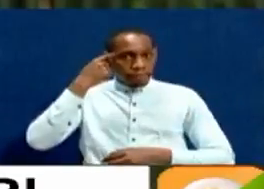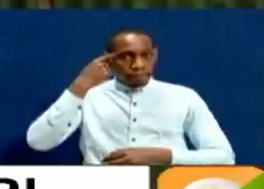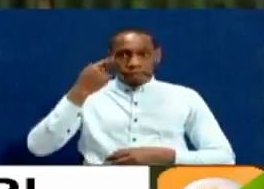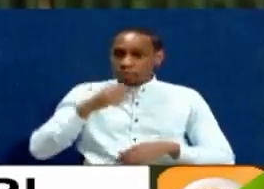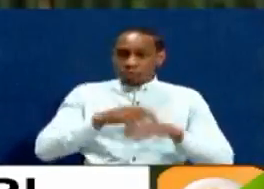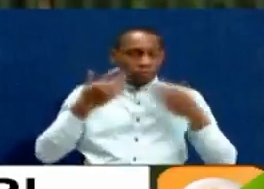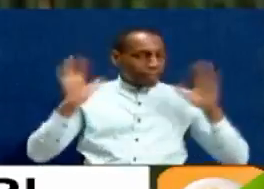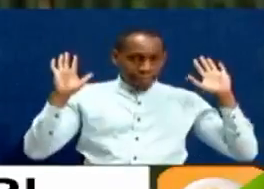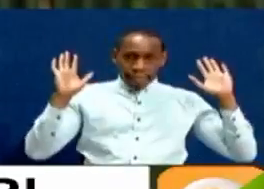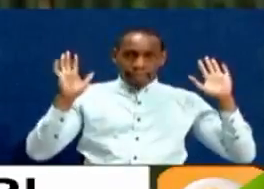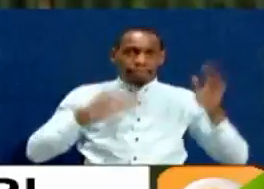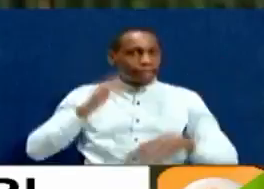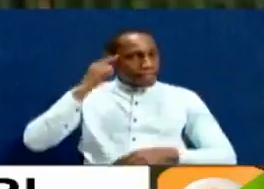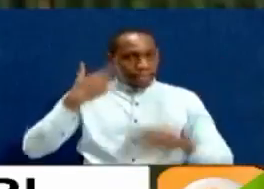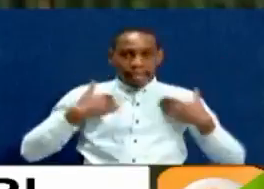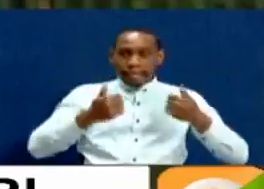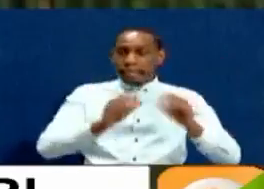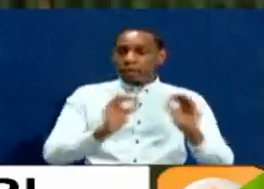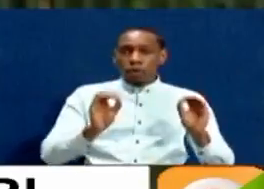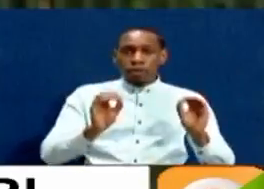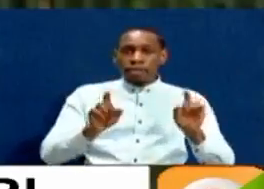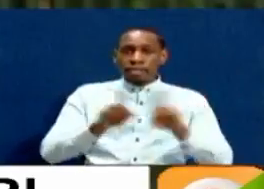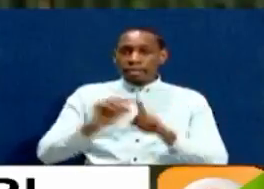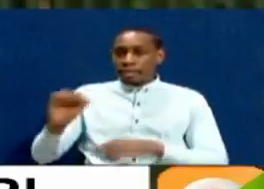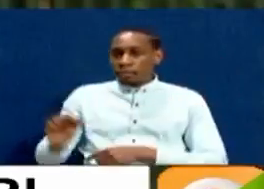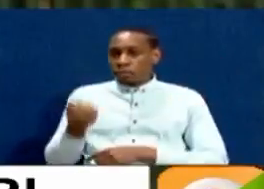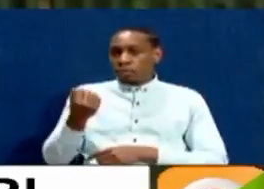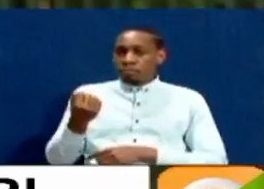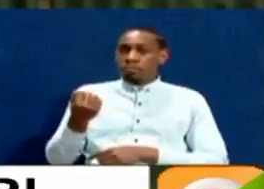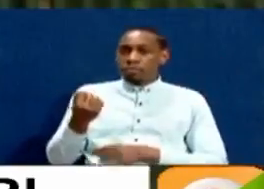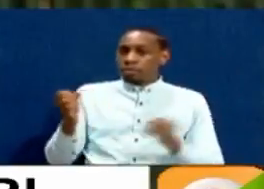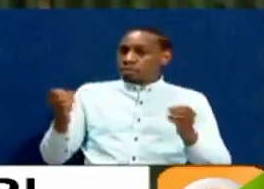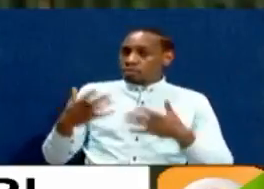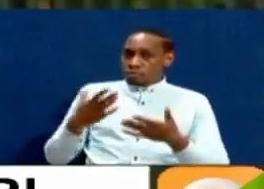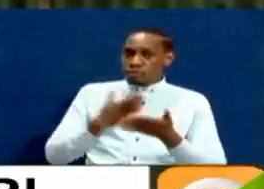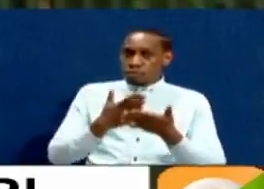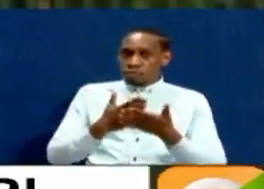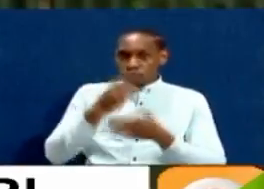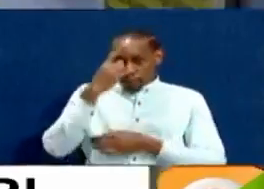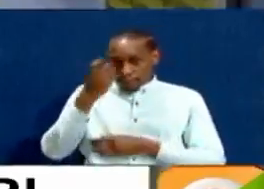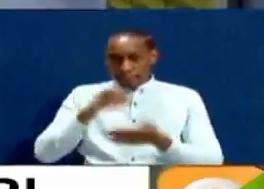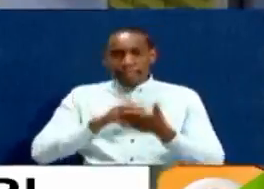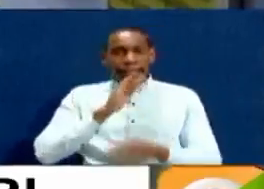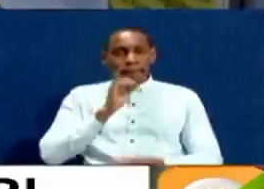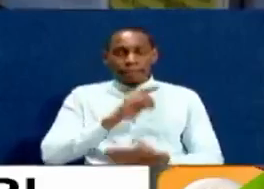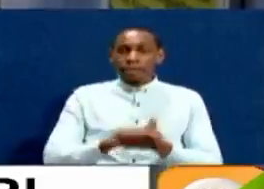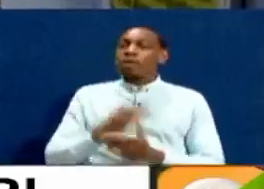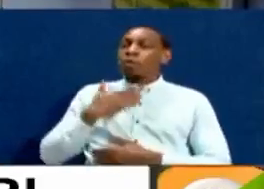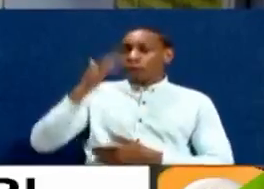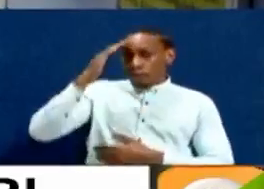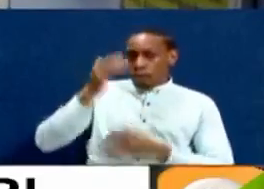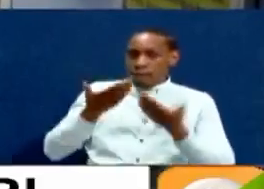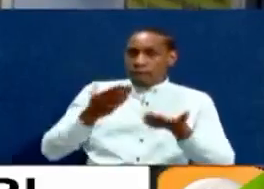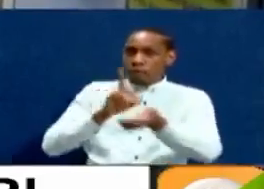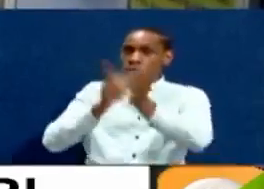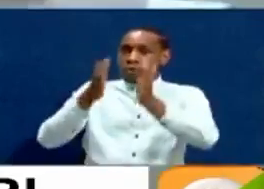had given up. I was like, I don't think I'm going to make it. And I woke up and I was like, did I just dream that I was dead? Tulitaka kujua ni